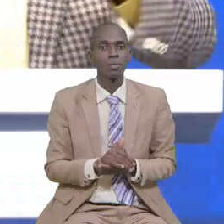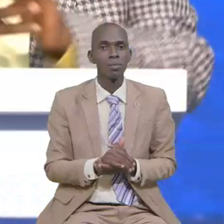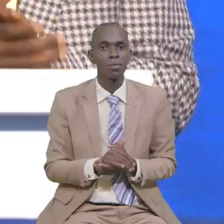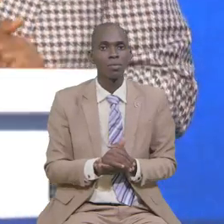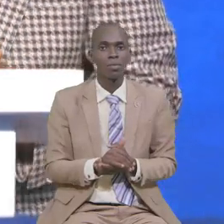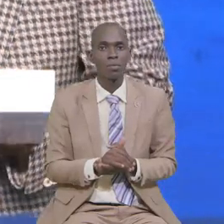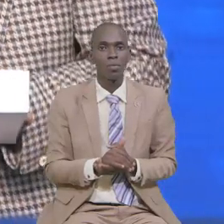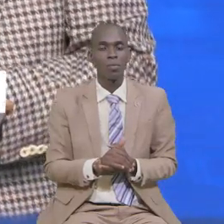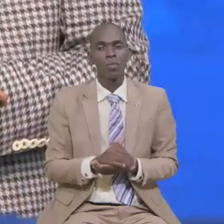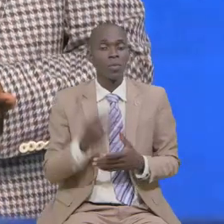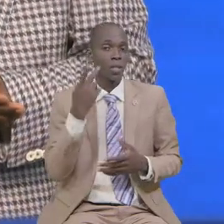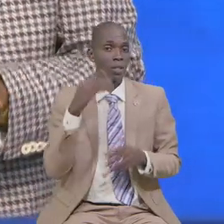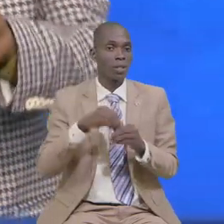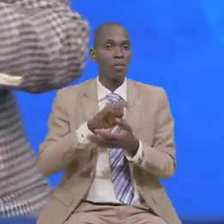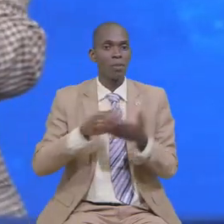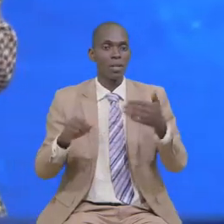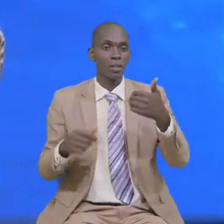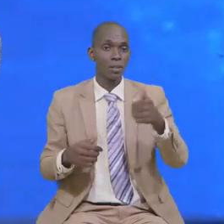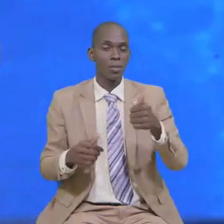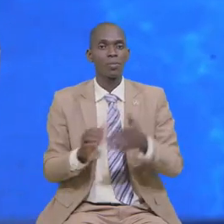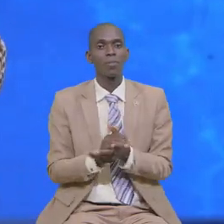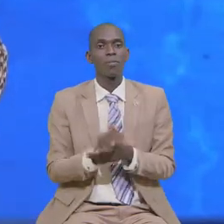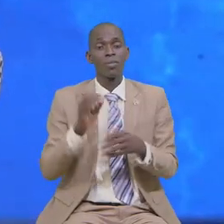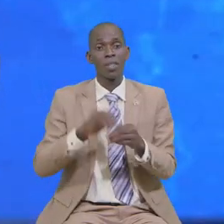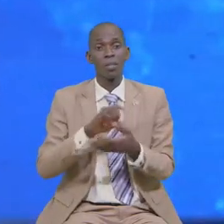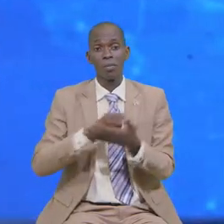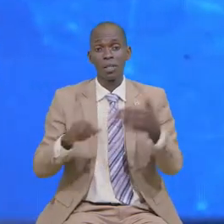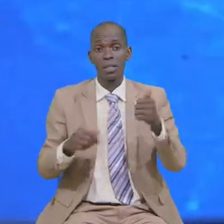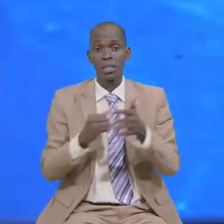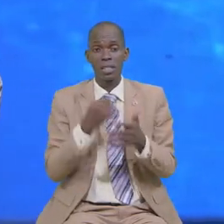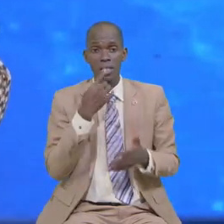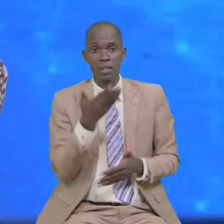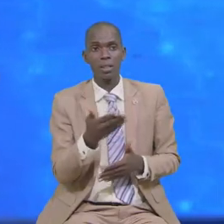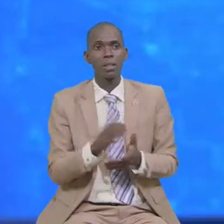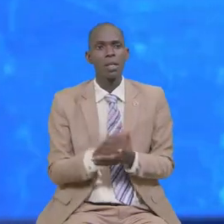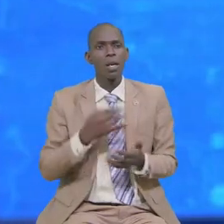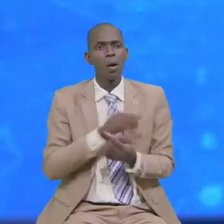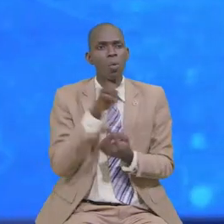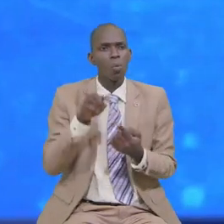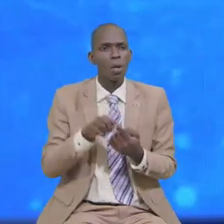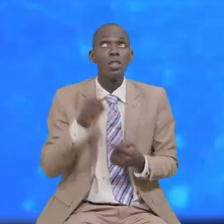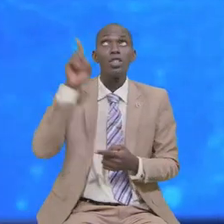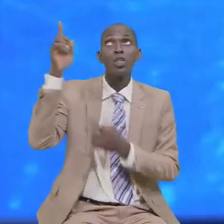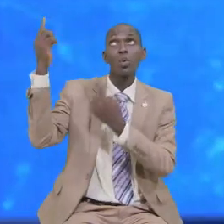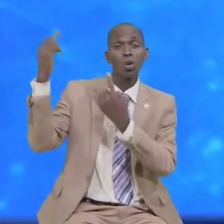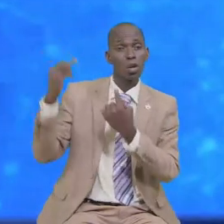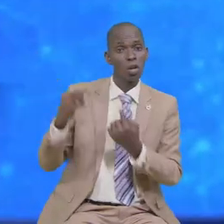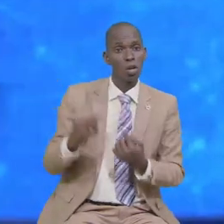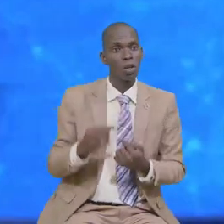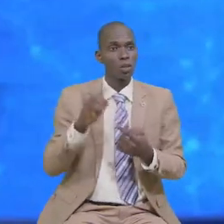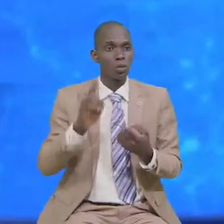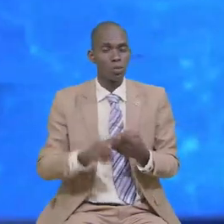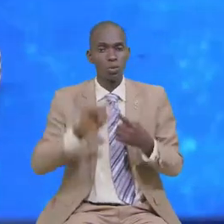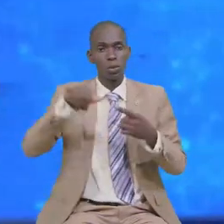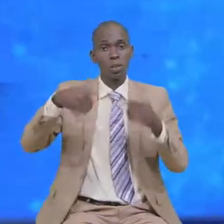Look at verse 10. In verse 10 it says, and when he was come into